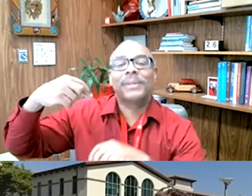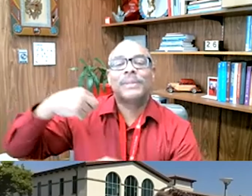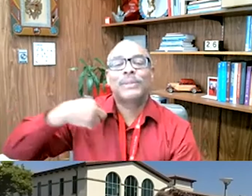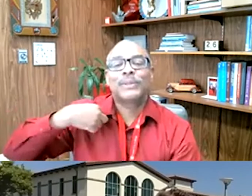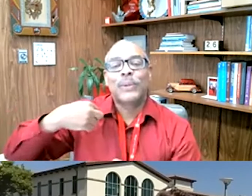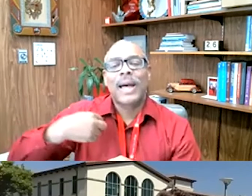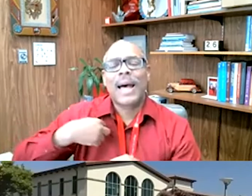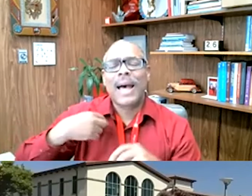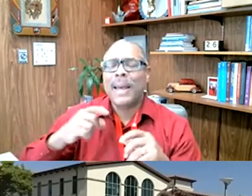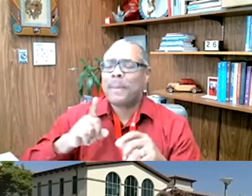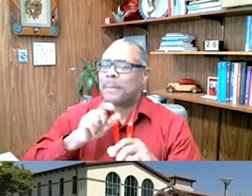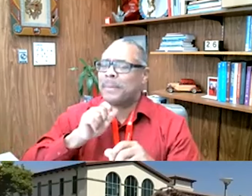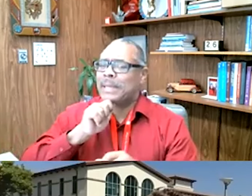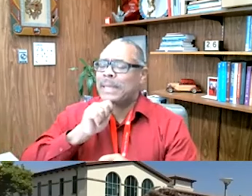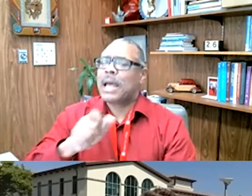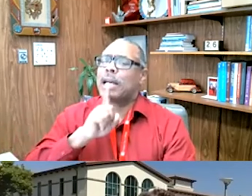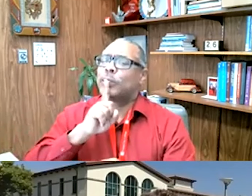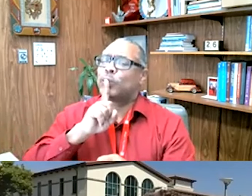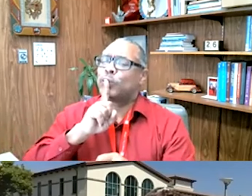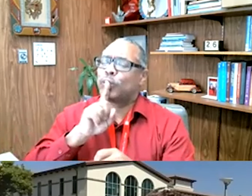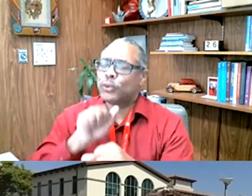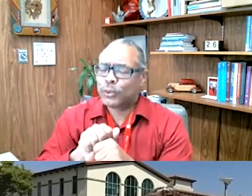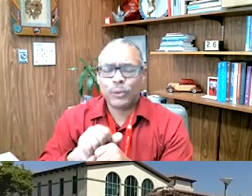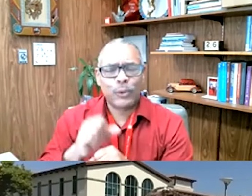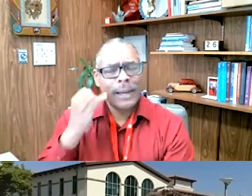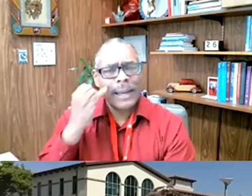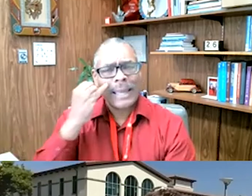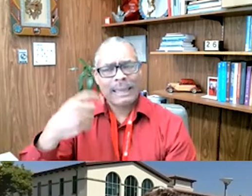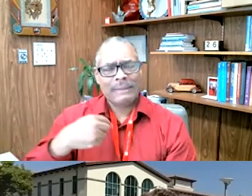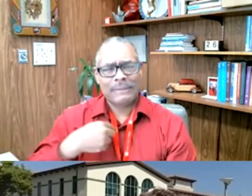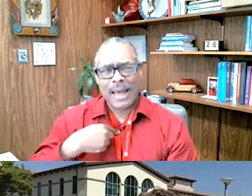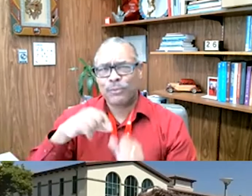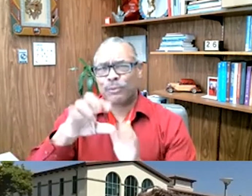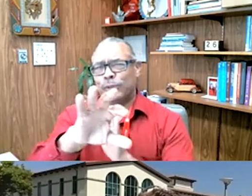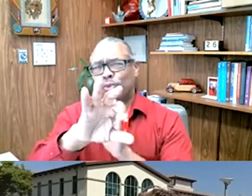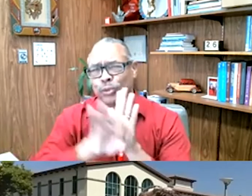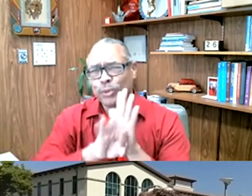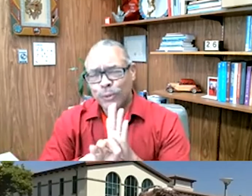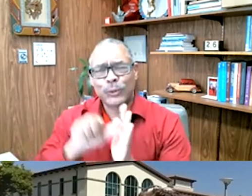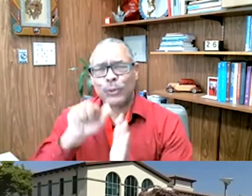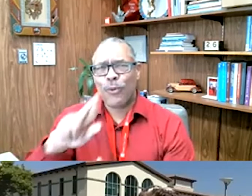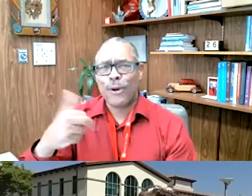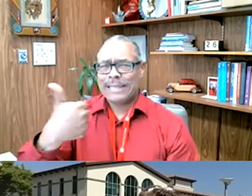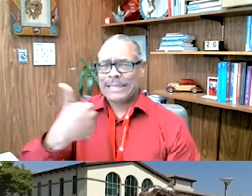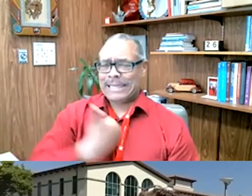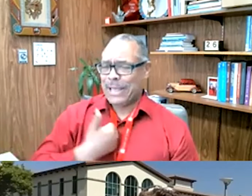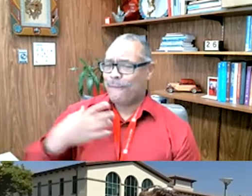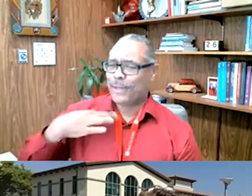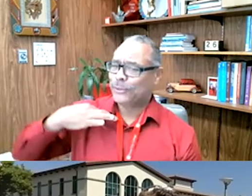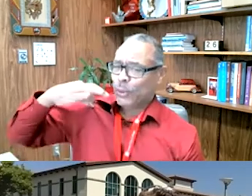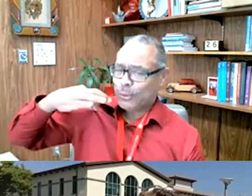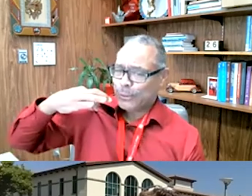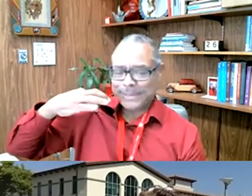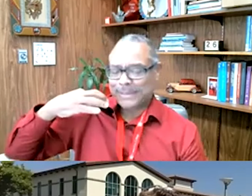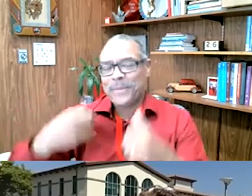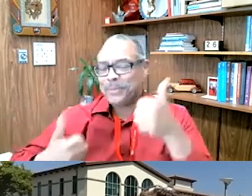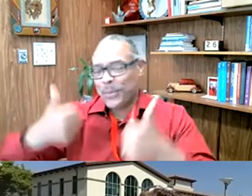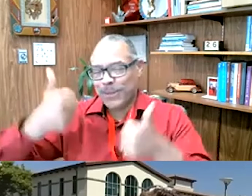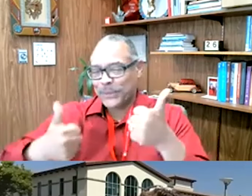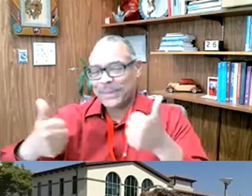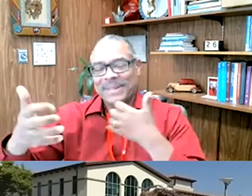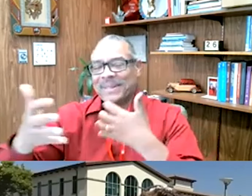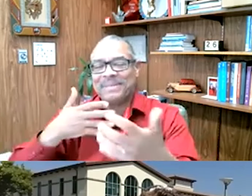Yeah, hi, this is Edian speaking. So I'm not sure if I was chosen or if